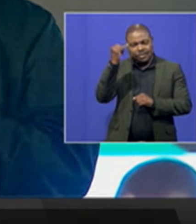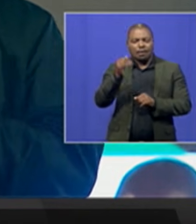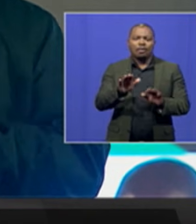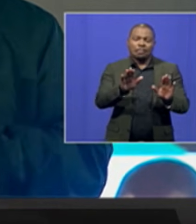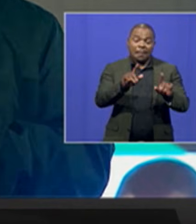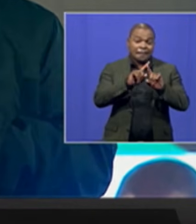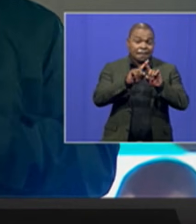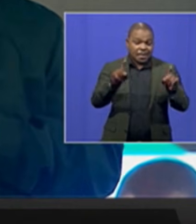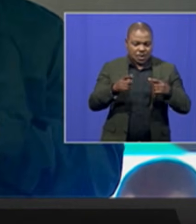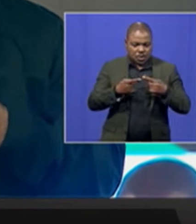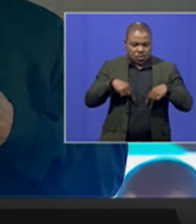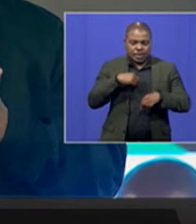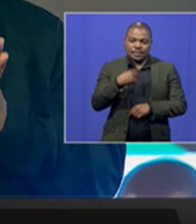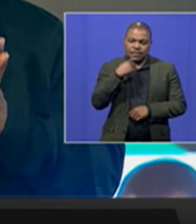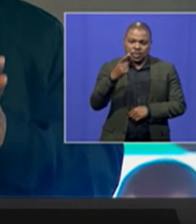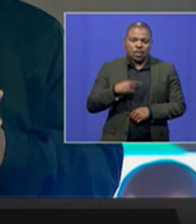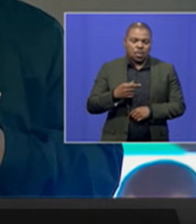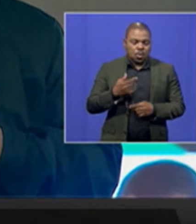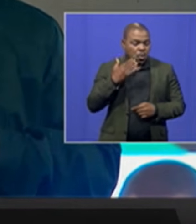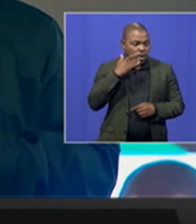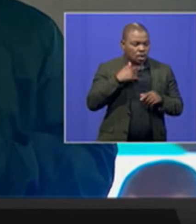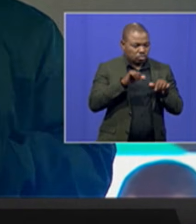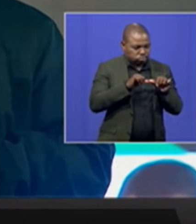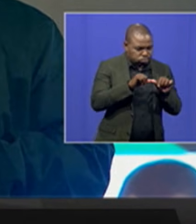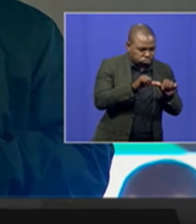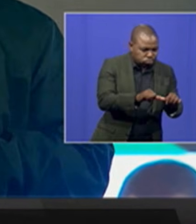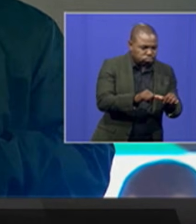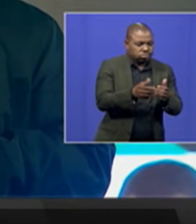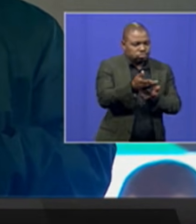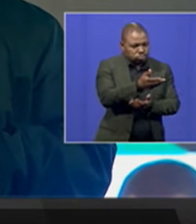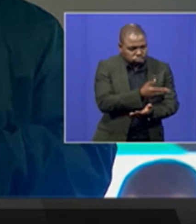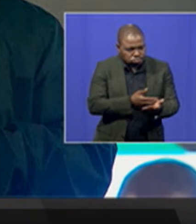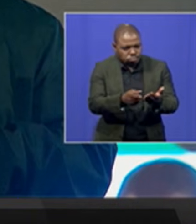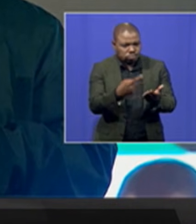All we are saying is that as we continue to engage,